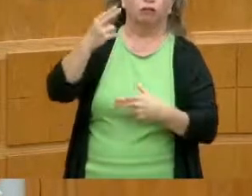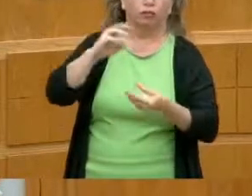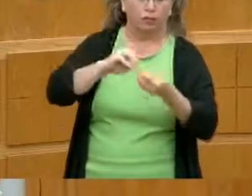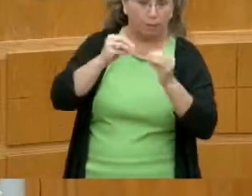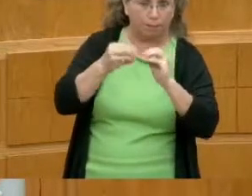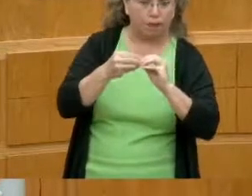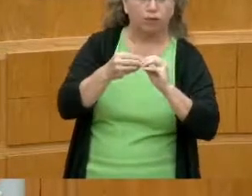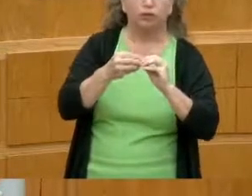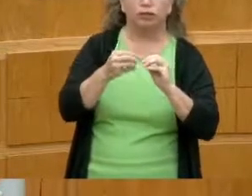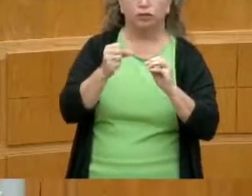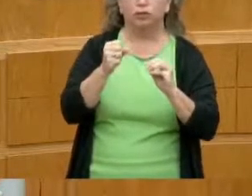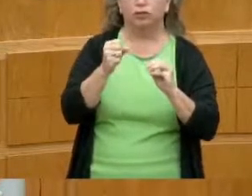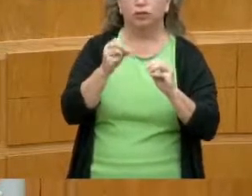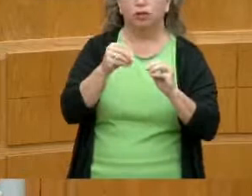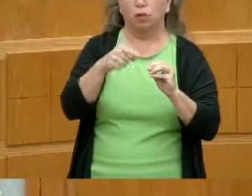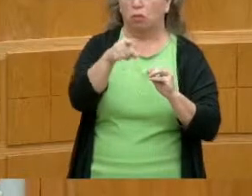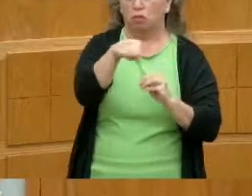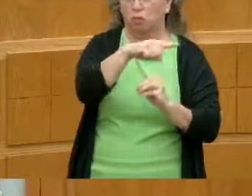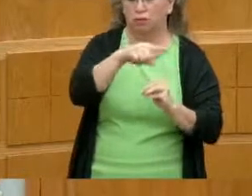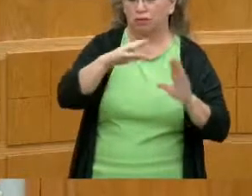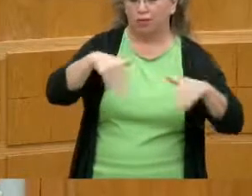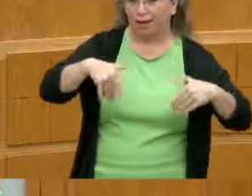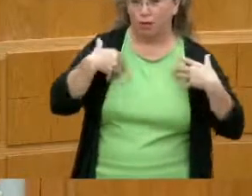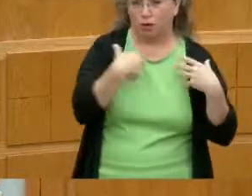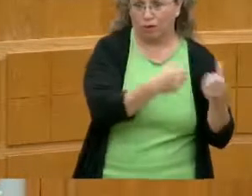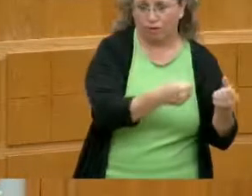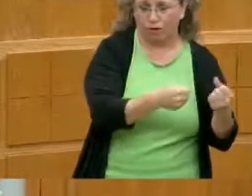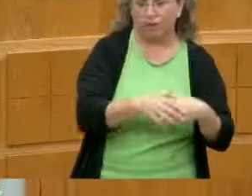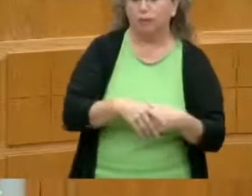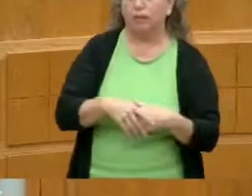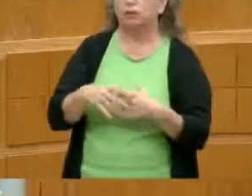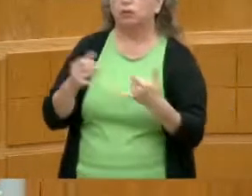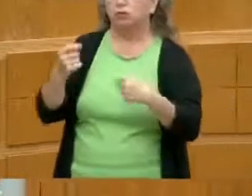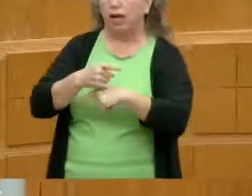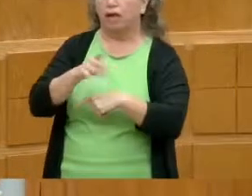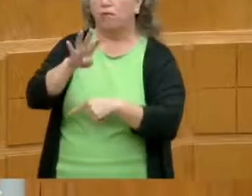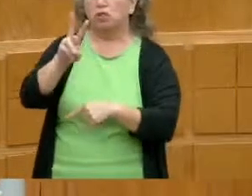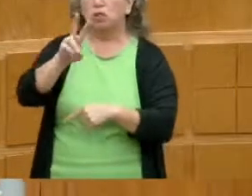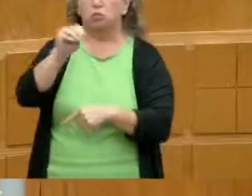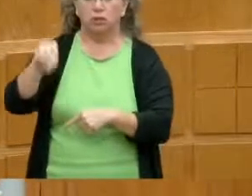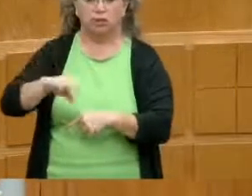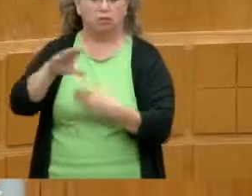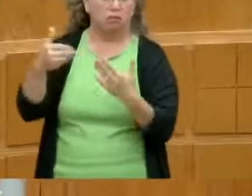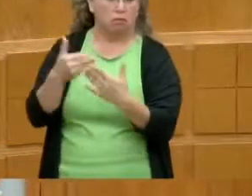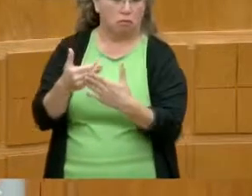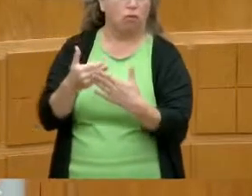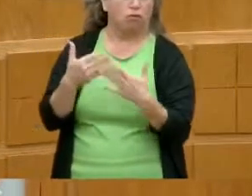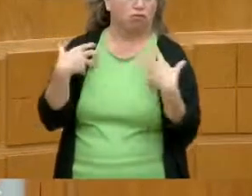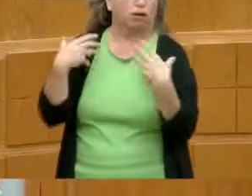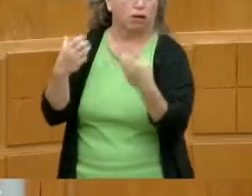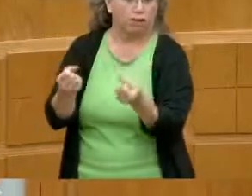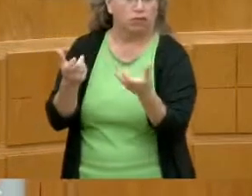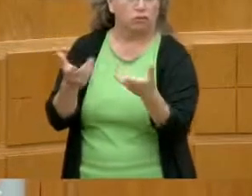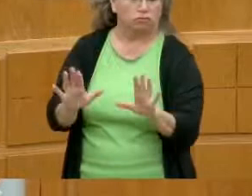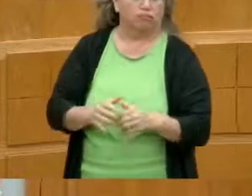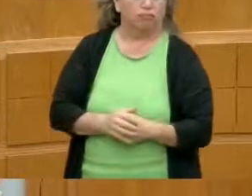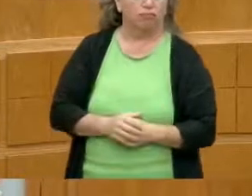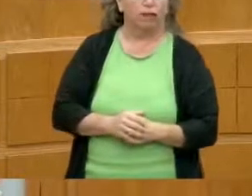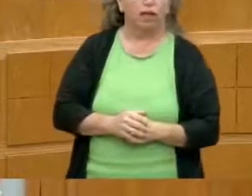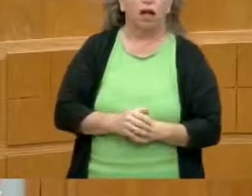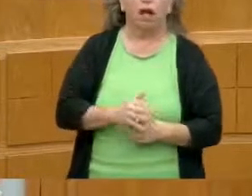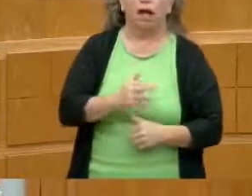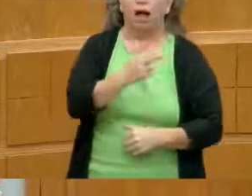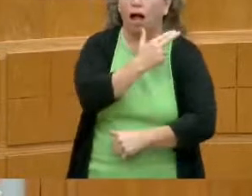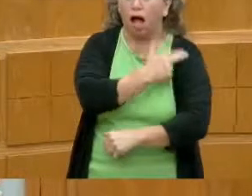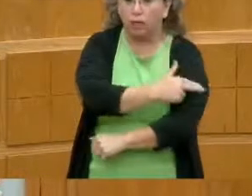slice of that donut, but today we're at 42% recovered. There was a slight change in the hospital's stay for